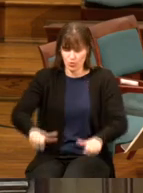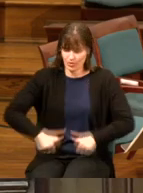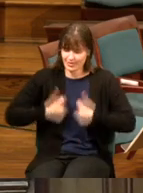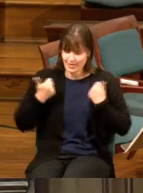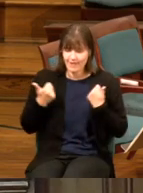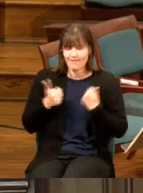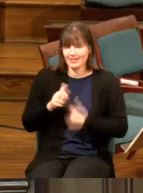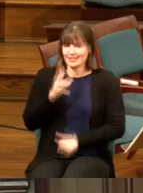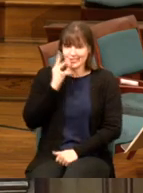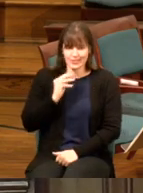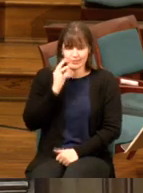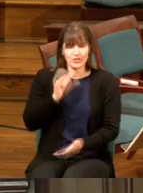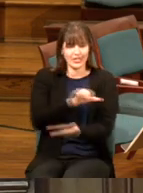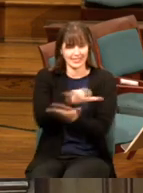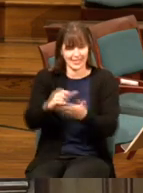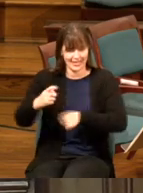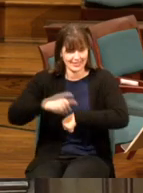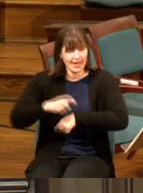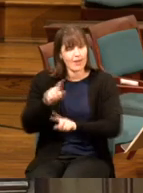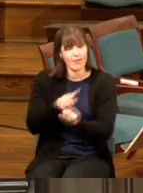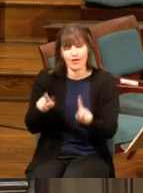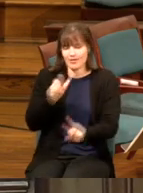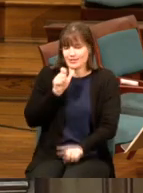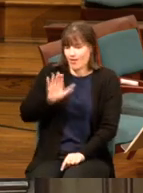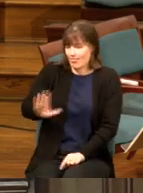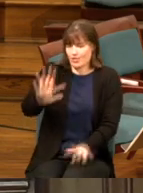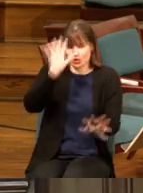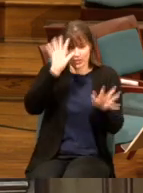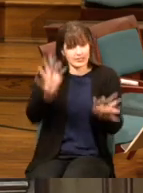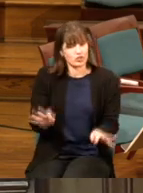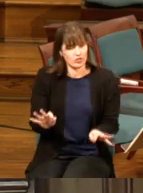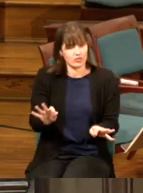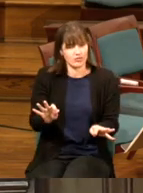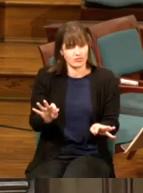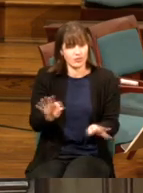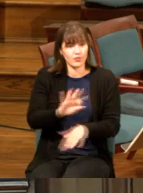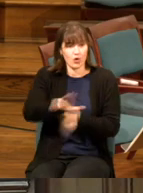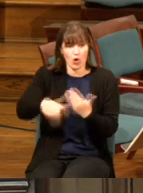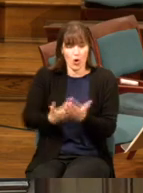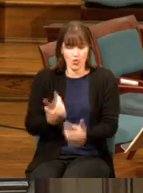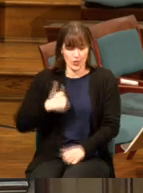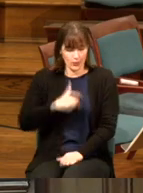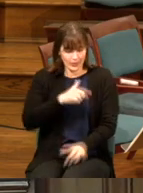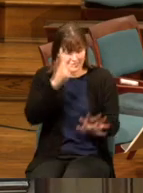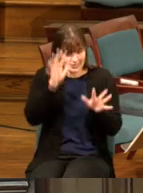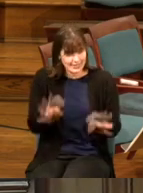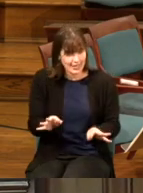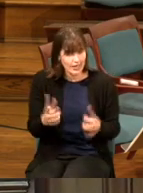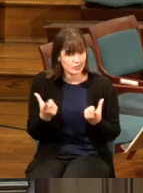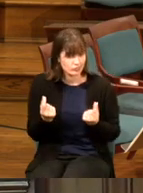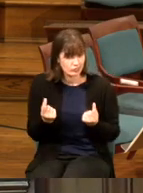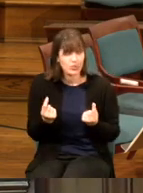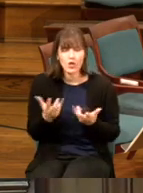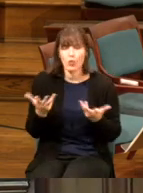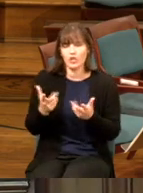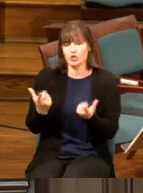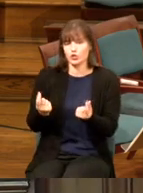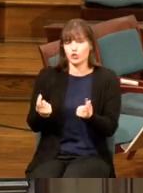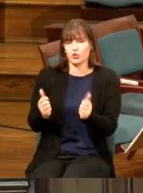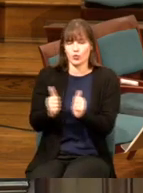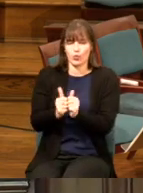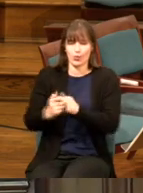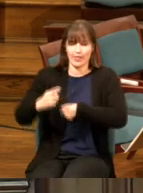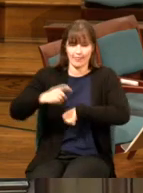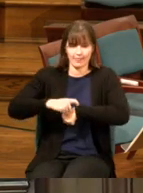times. But that is not for them to decide. All we have to decide is what to